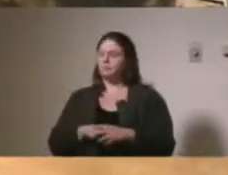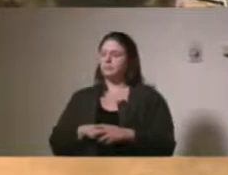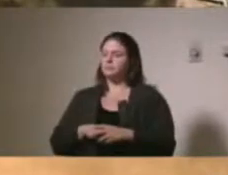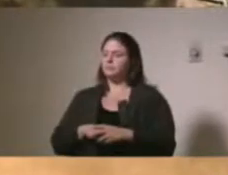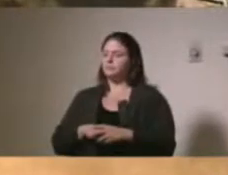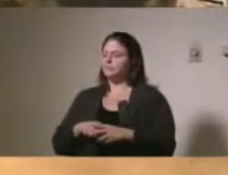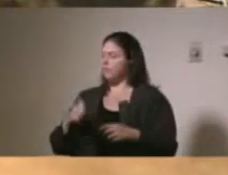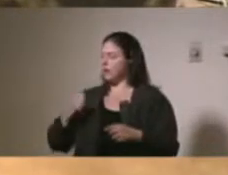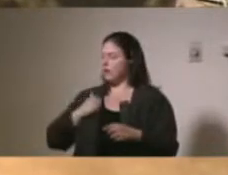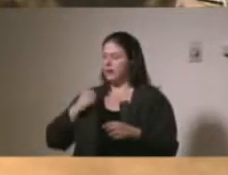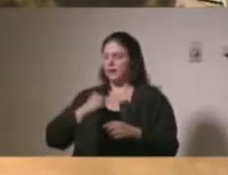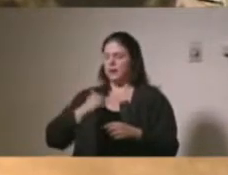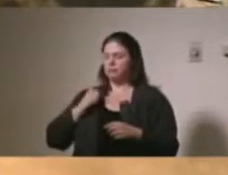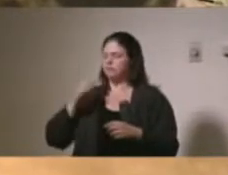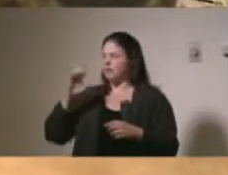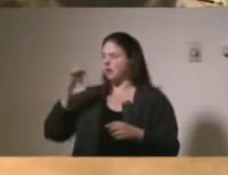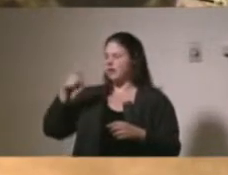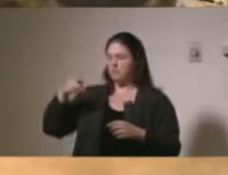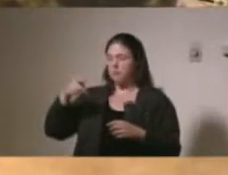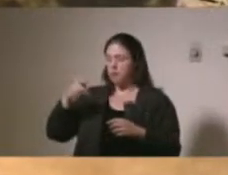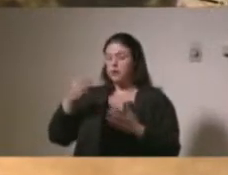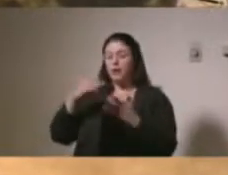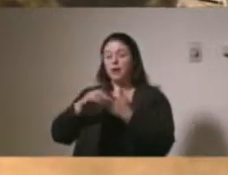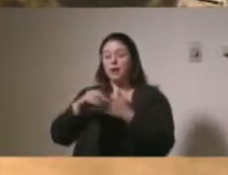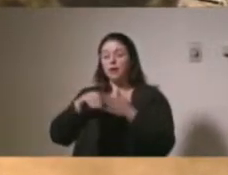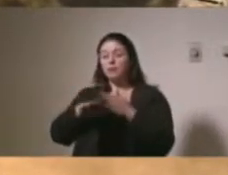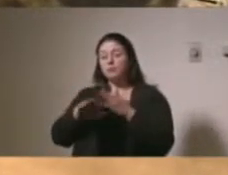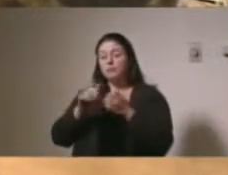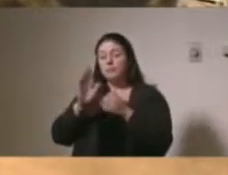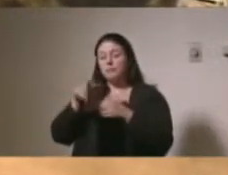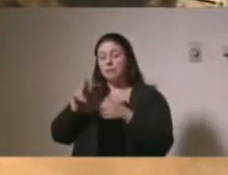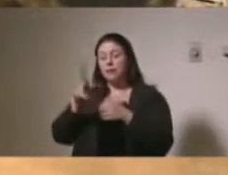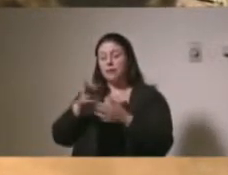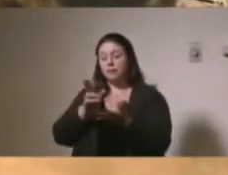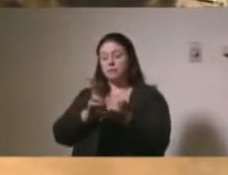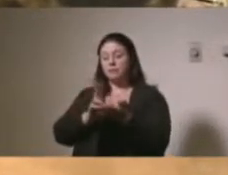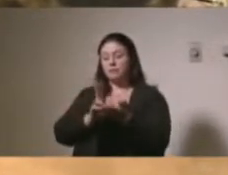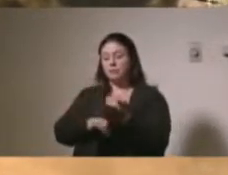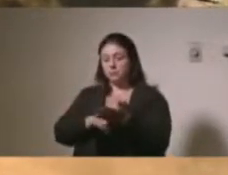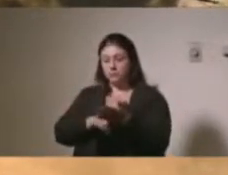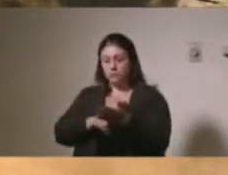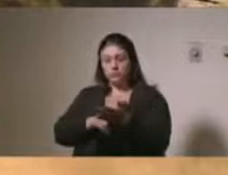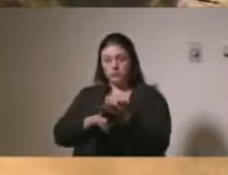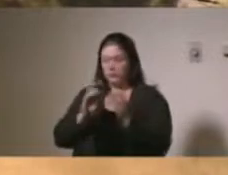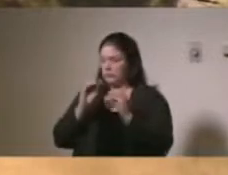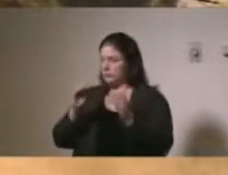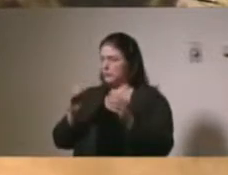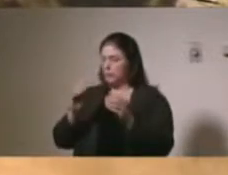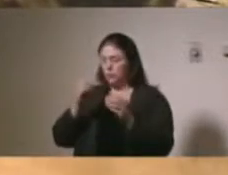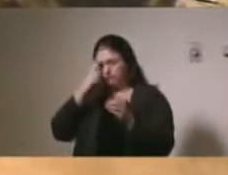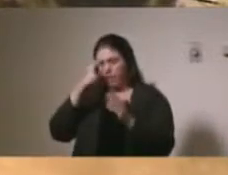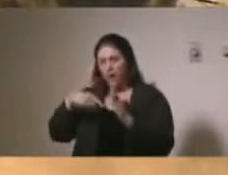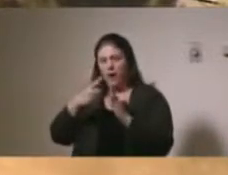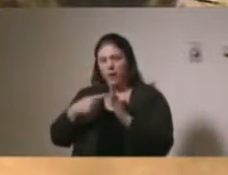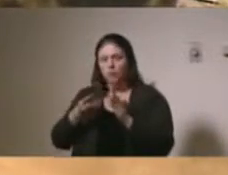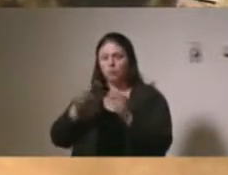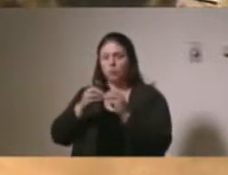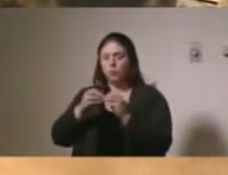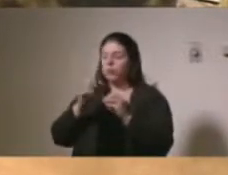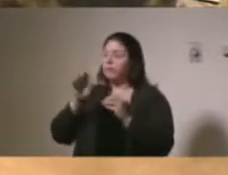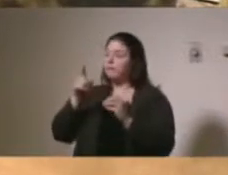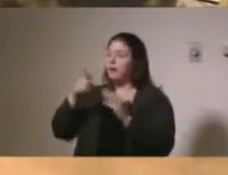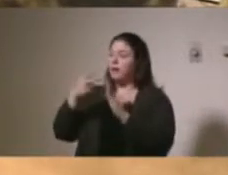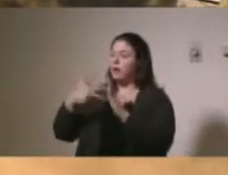not renew any kind of a contract with the bank to increase the hours of banking. if they had 3 hours of banking